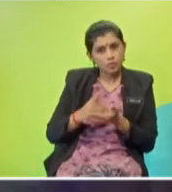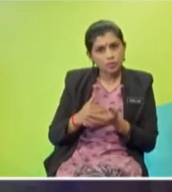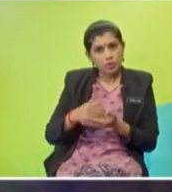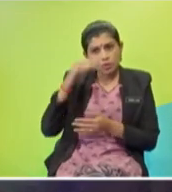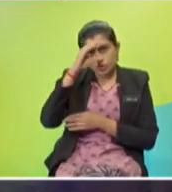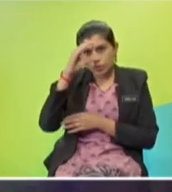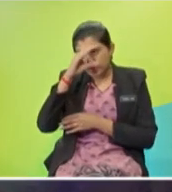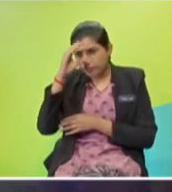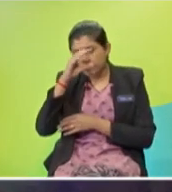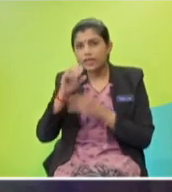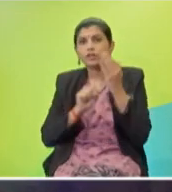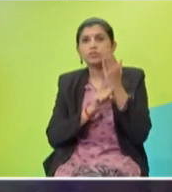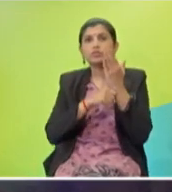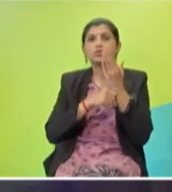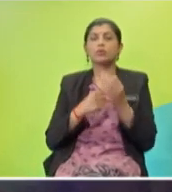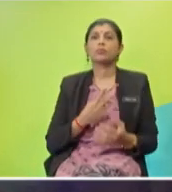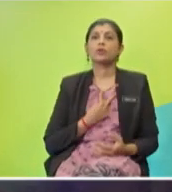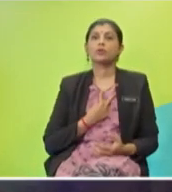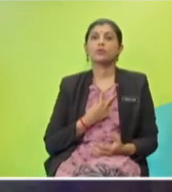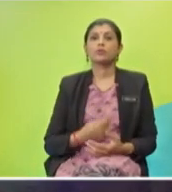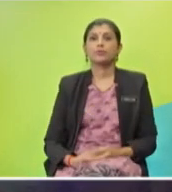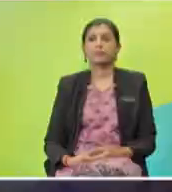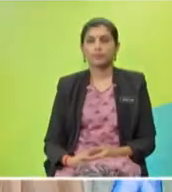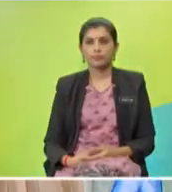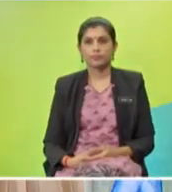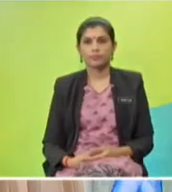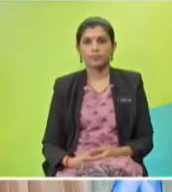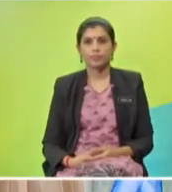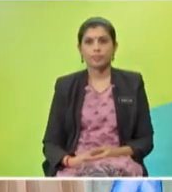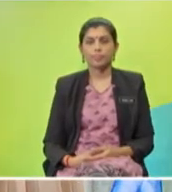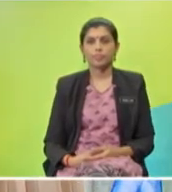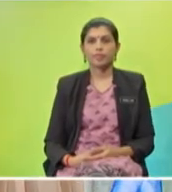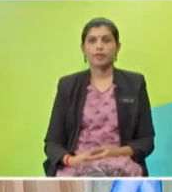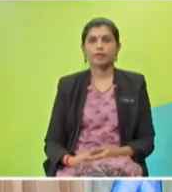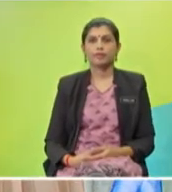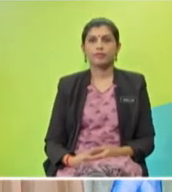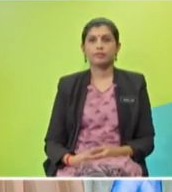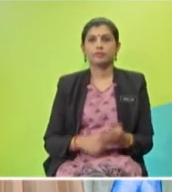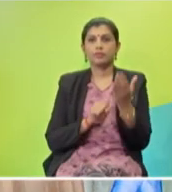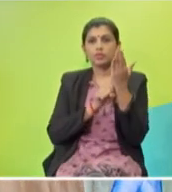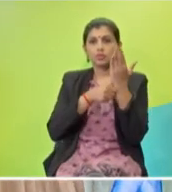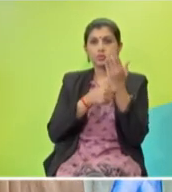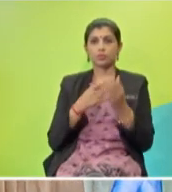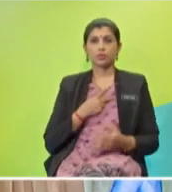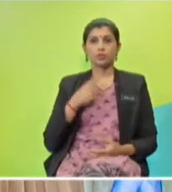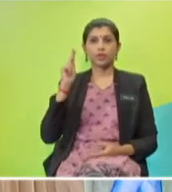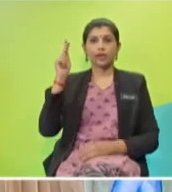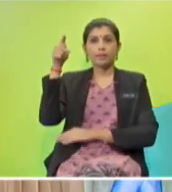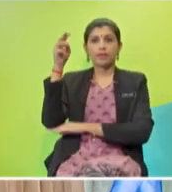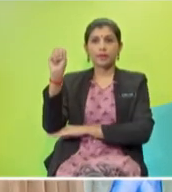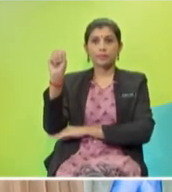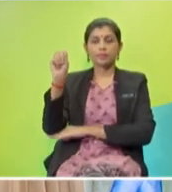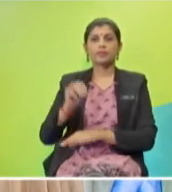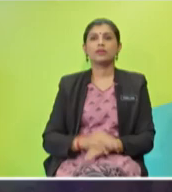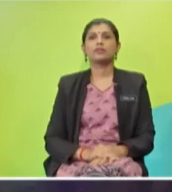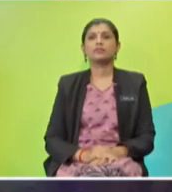chef's hat just now. So, you can learn how to make the chef's hat in Sumaku KPM. Super cool. All right. And with that, I would like